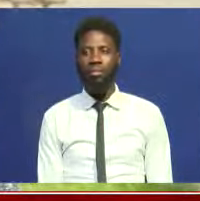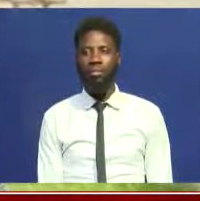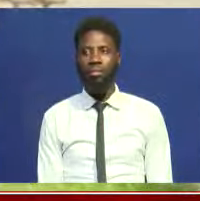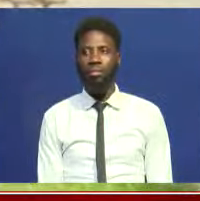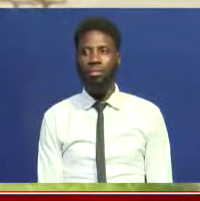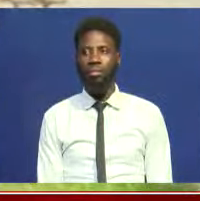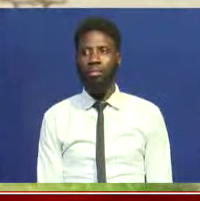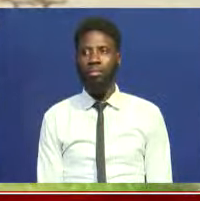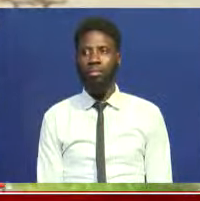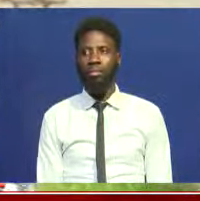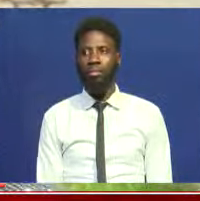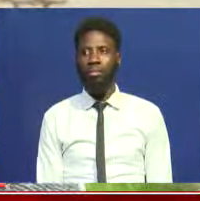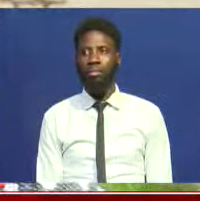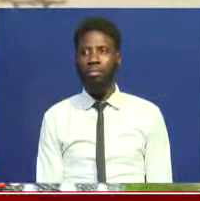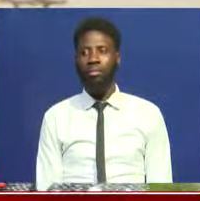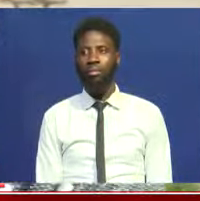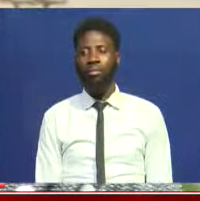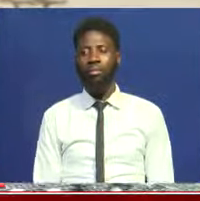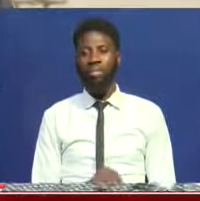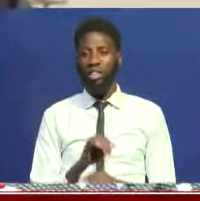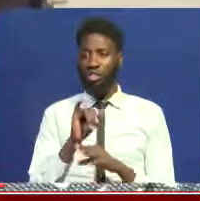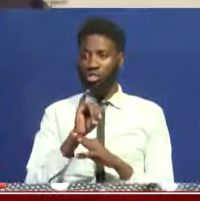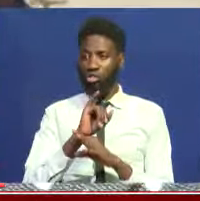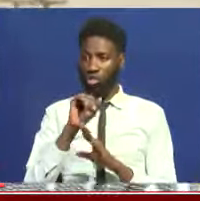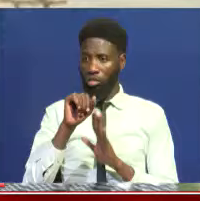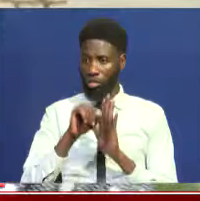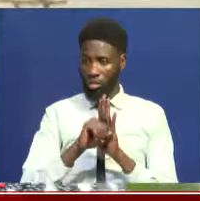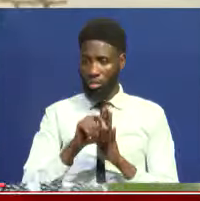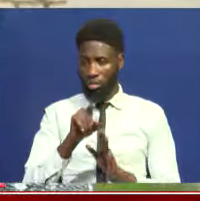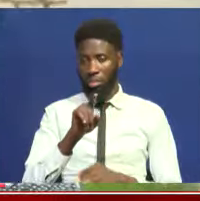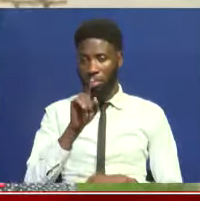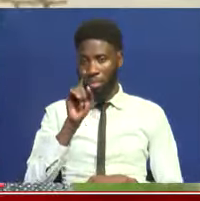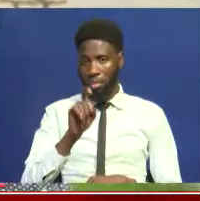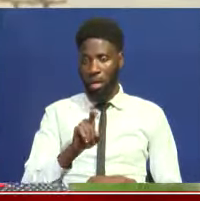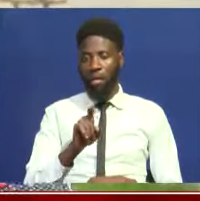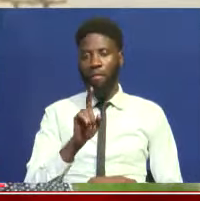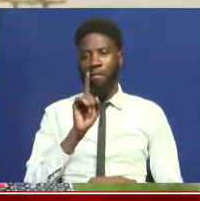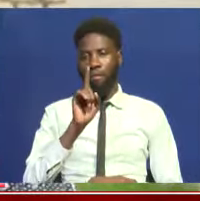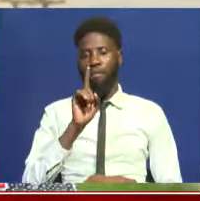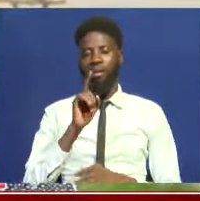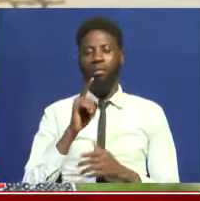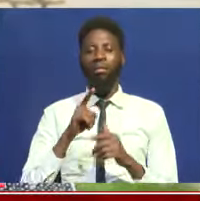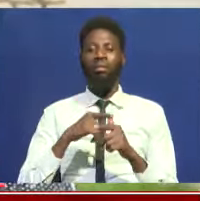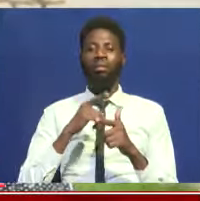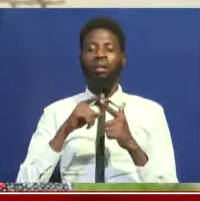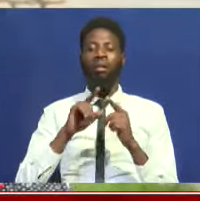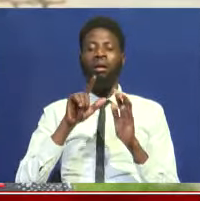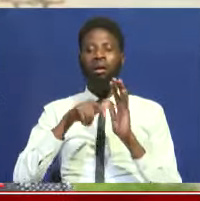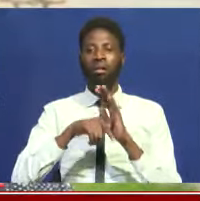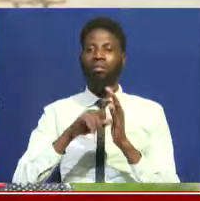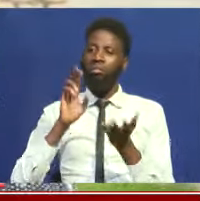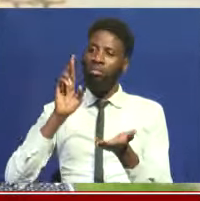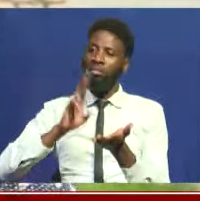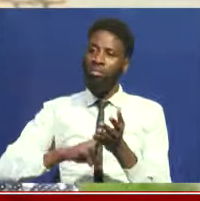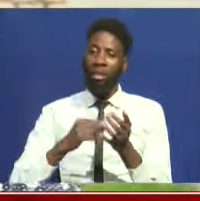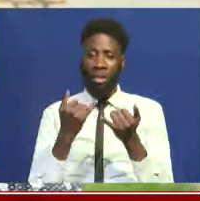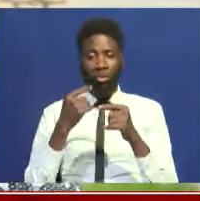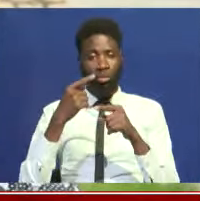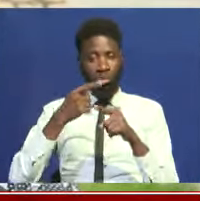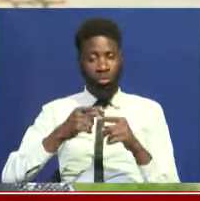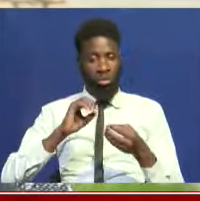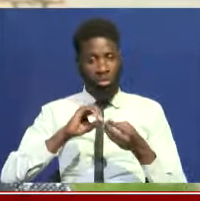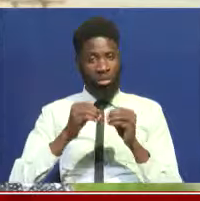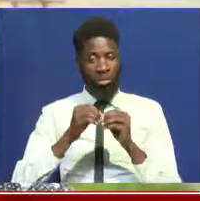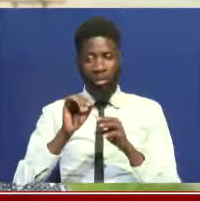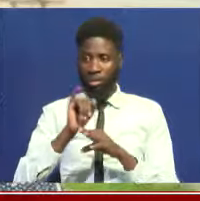Agent doctors are sent on internship as a prerequisite for them to be registered, and the total number of interns right now waiting to be deployed is